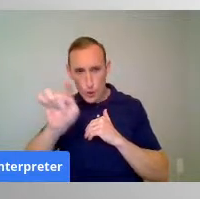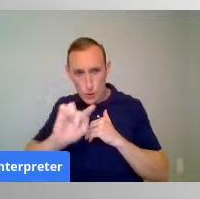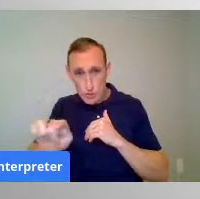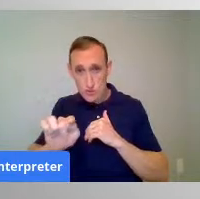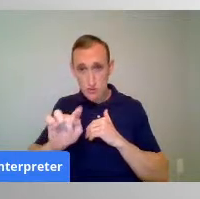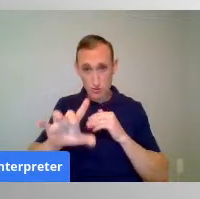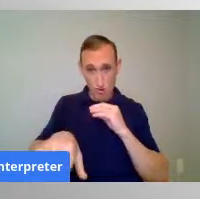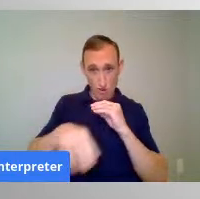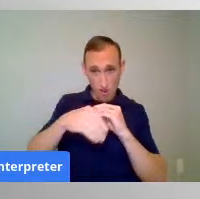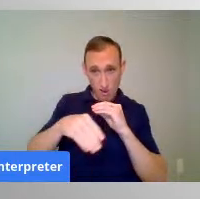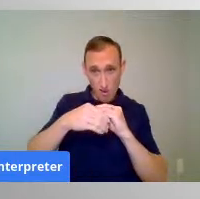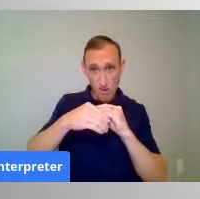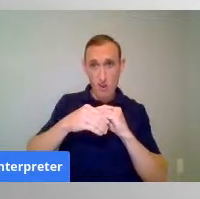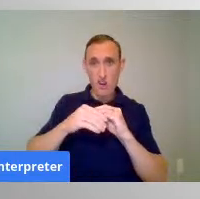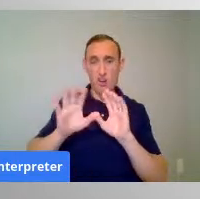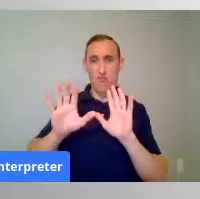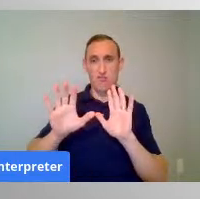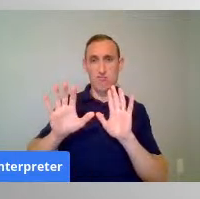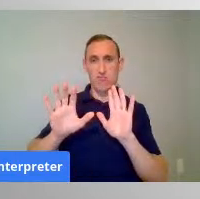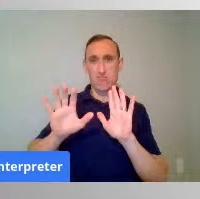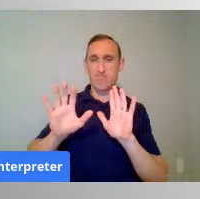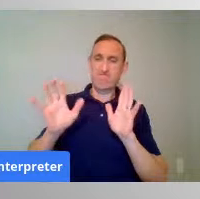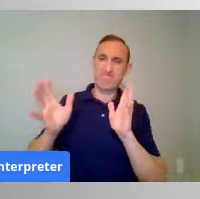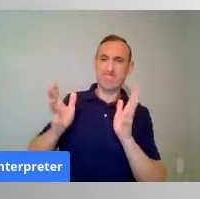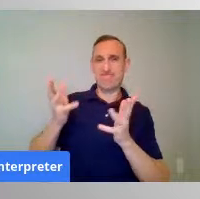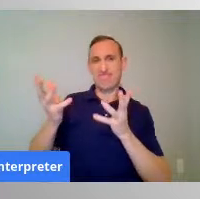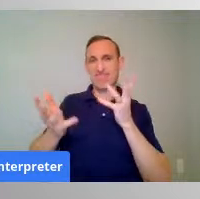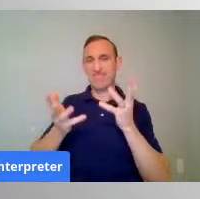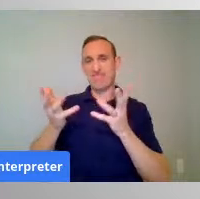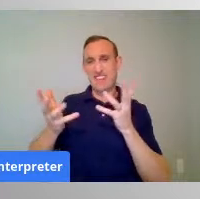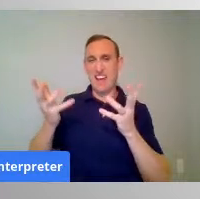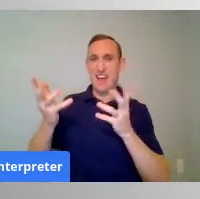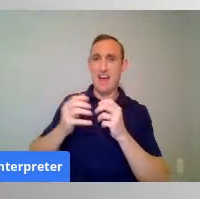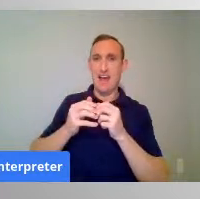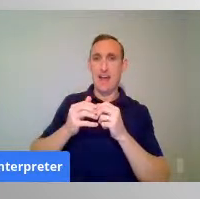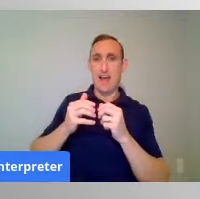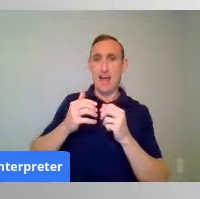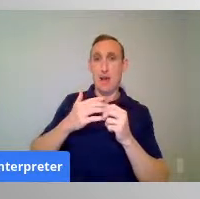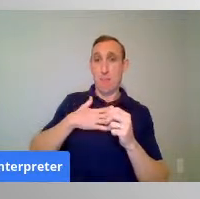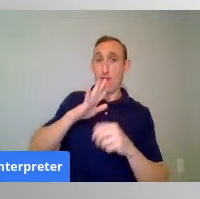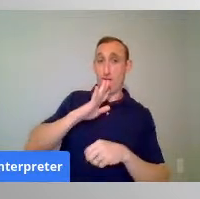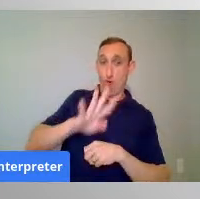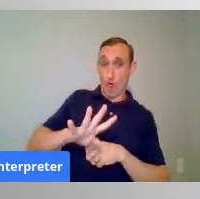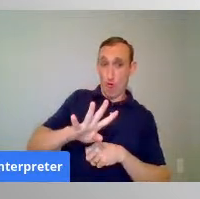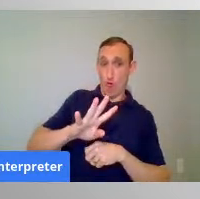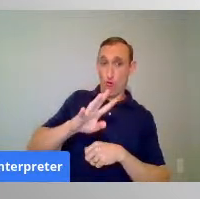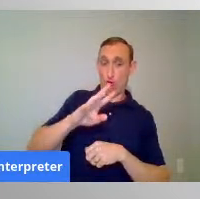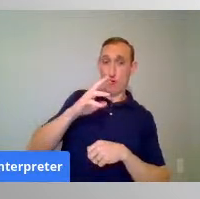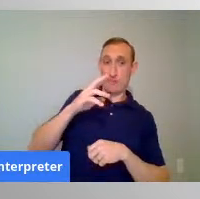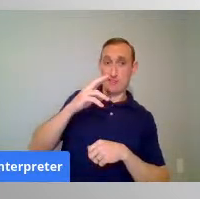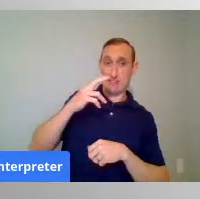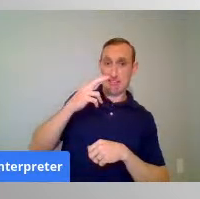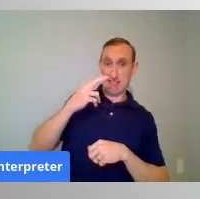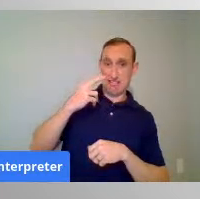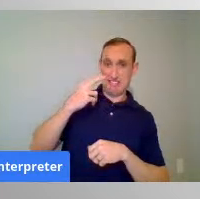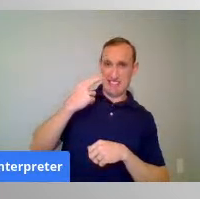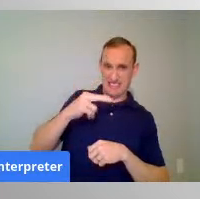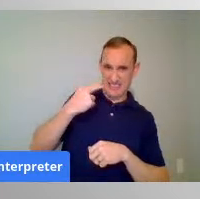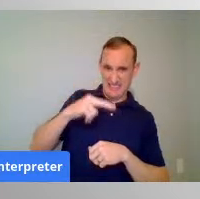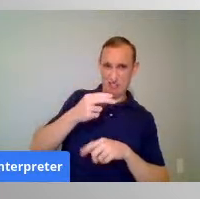Well, it's anecdotal. It's an N of one, but my 4-year-old niece is struggling with the online